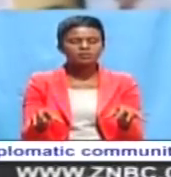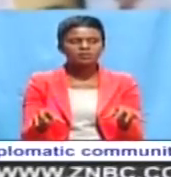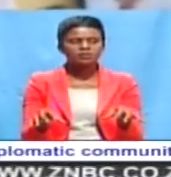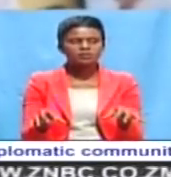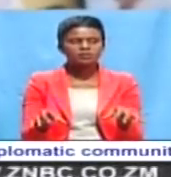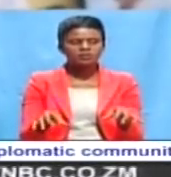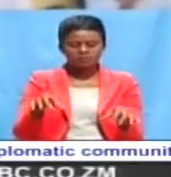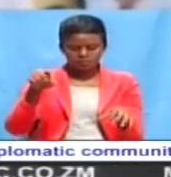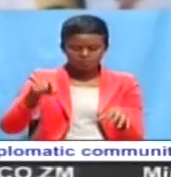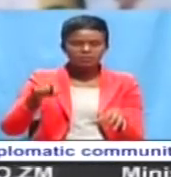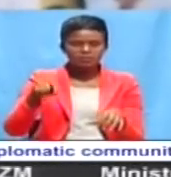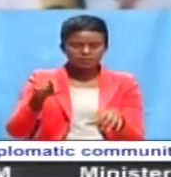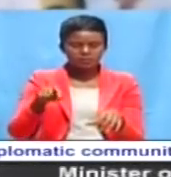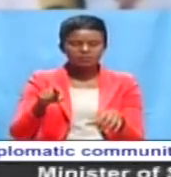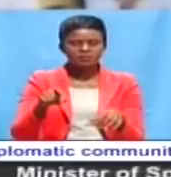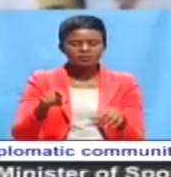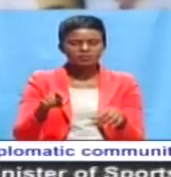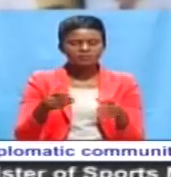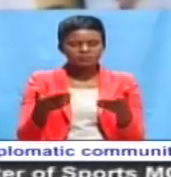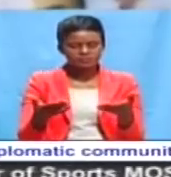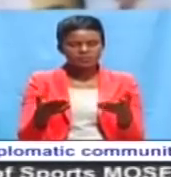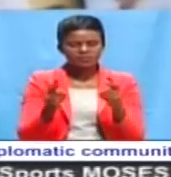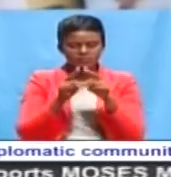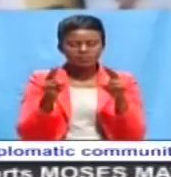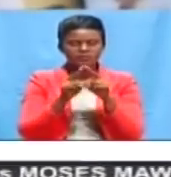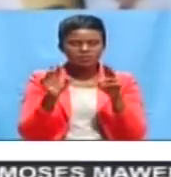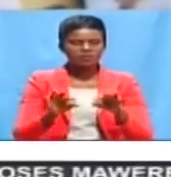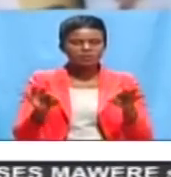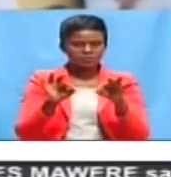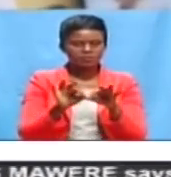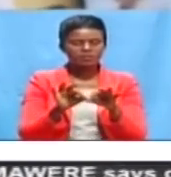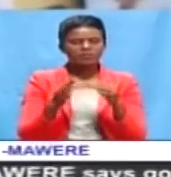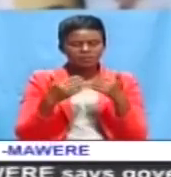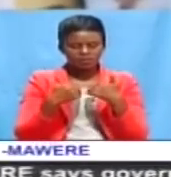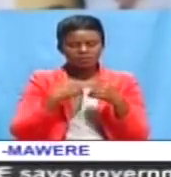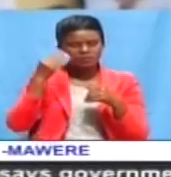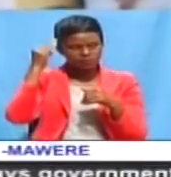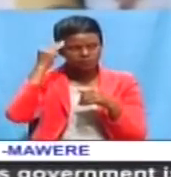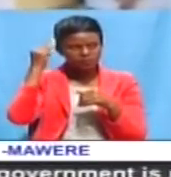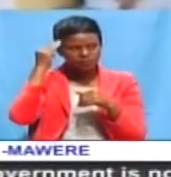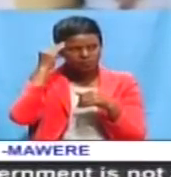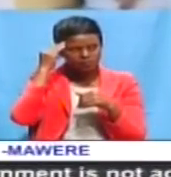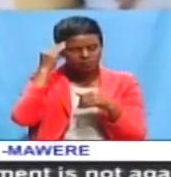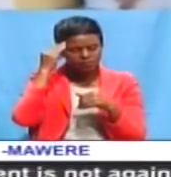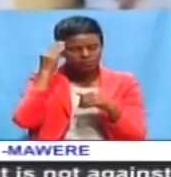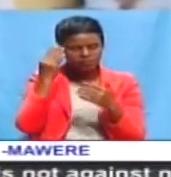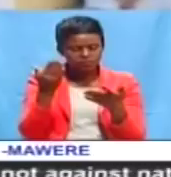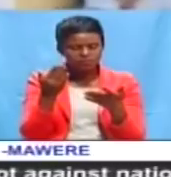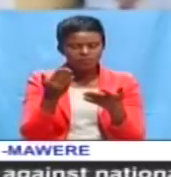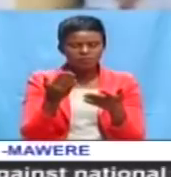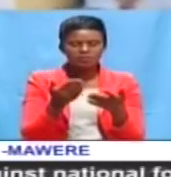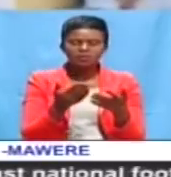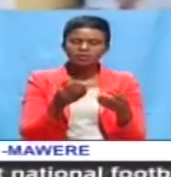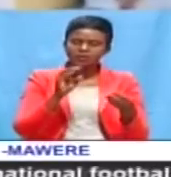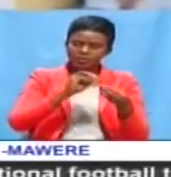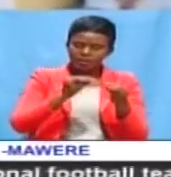The midwifery profession has a significant bearing in determining the maternal and neonatal